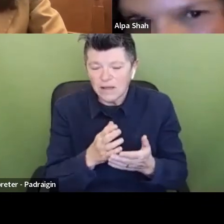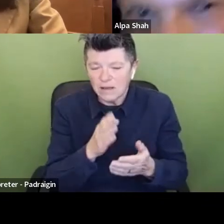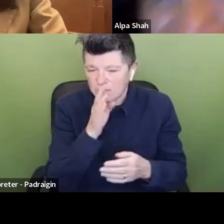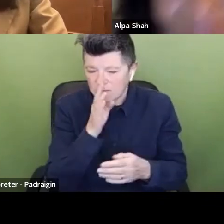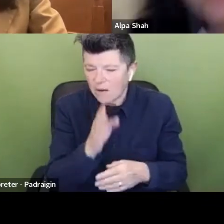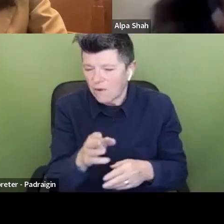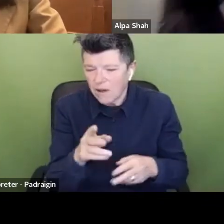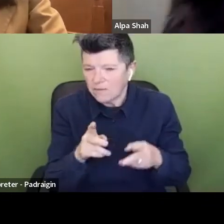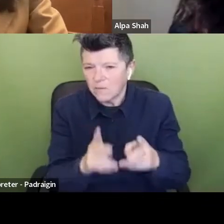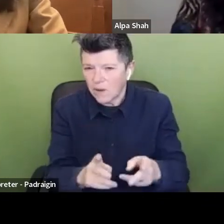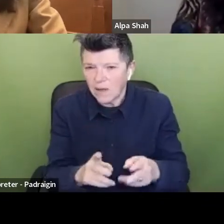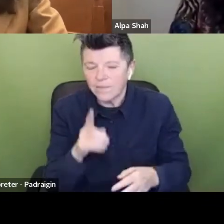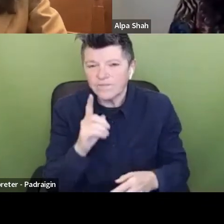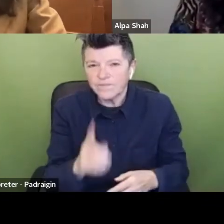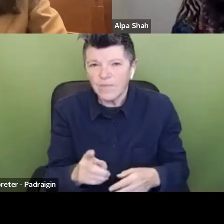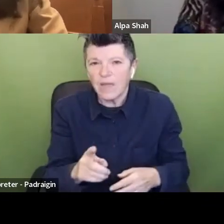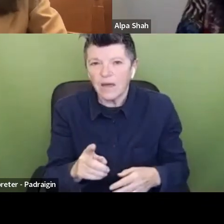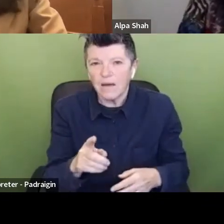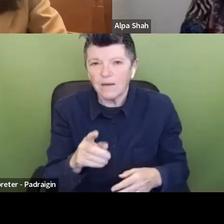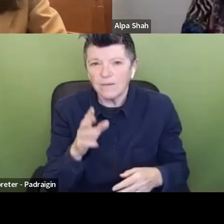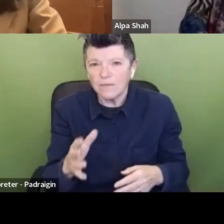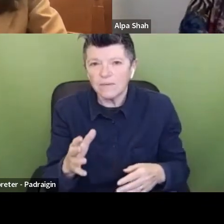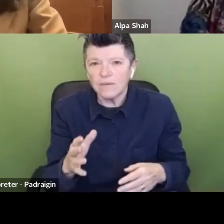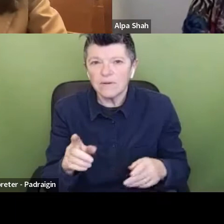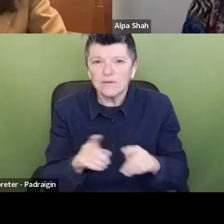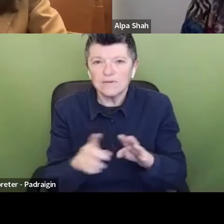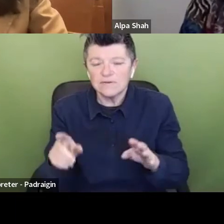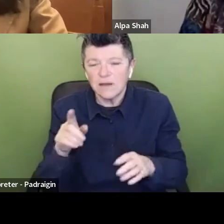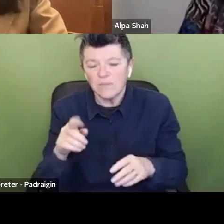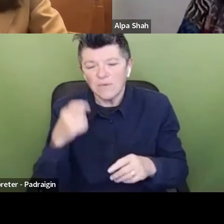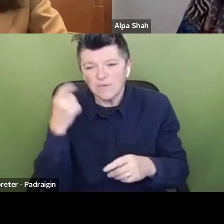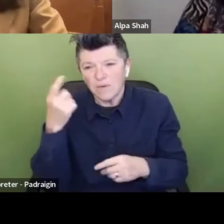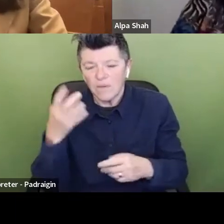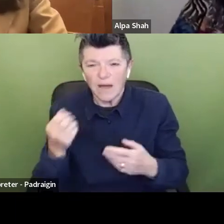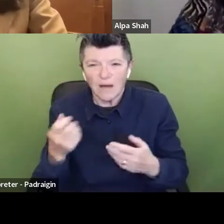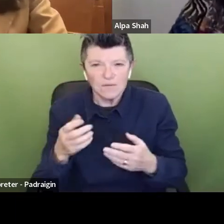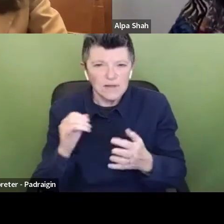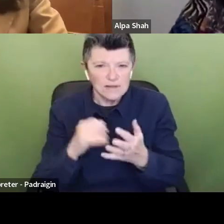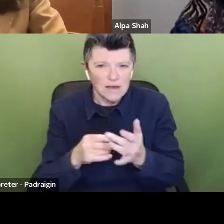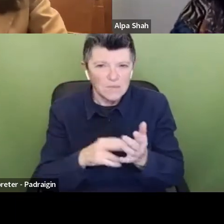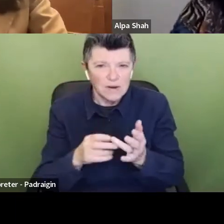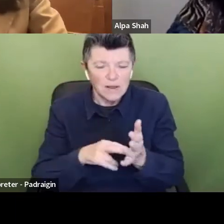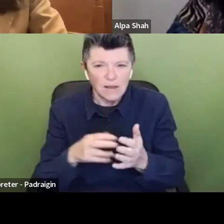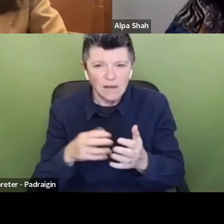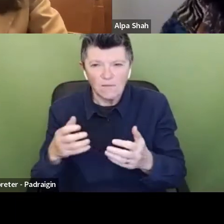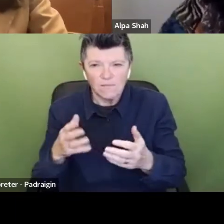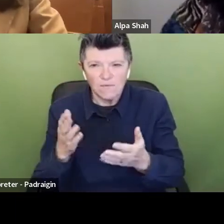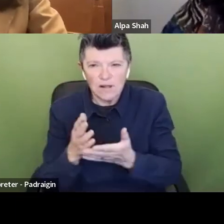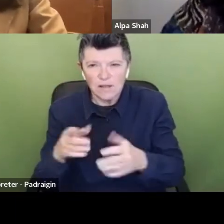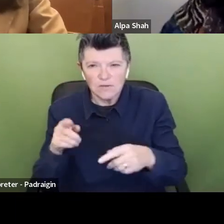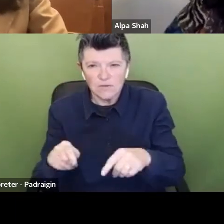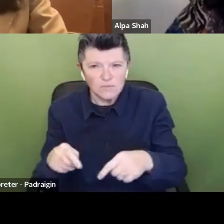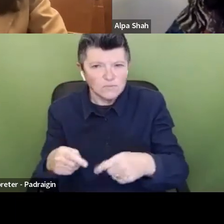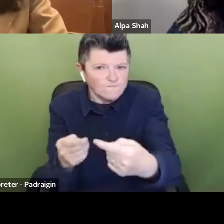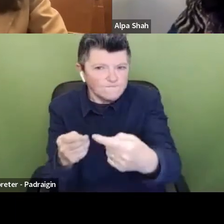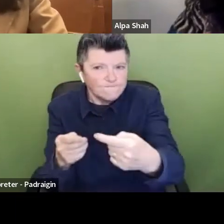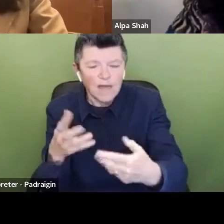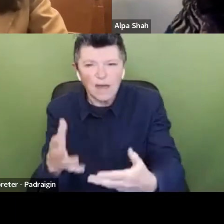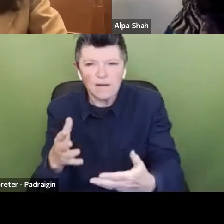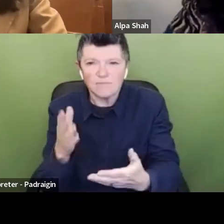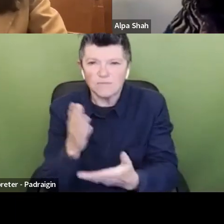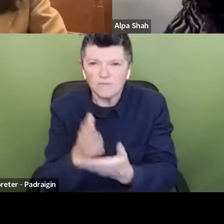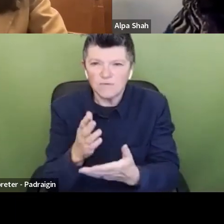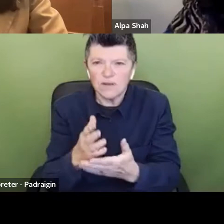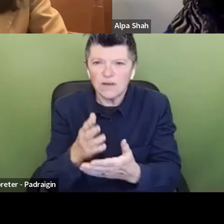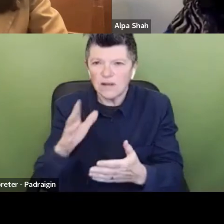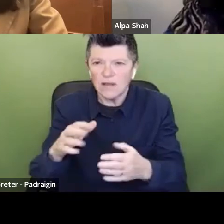thought more in how Simon says, these kind of provocations and ways of shaking up some underlying basis of policy